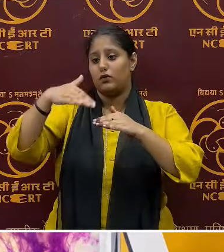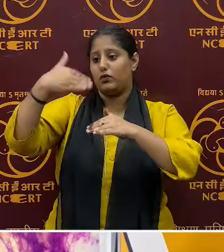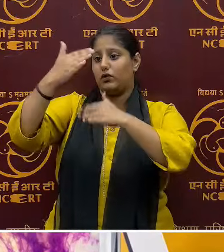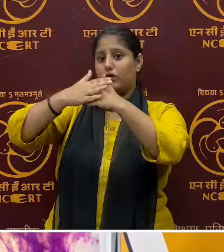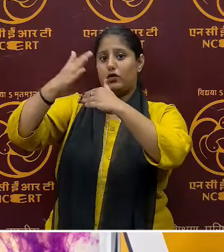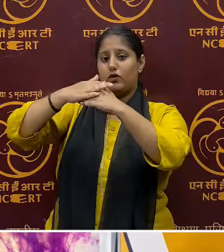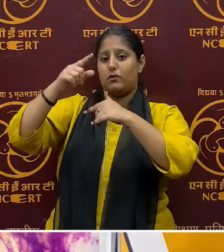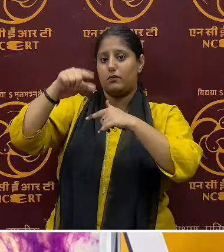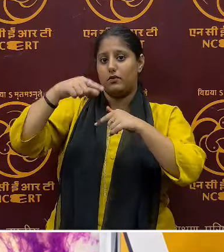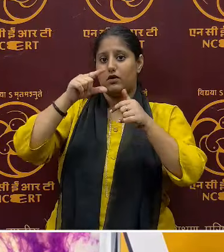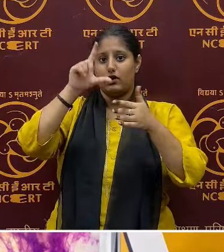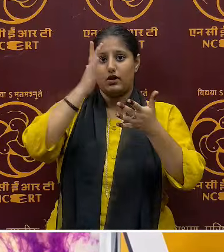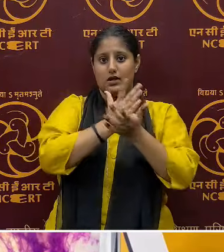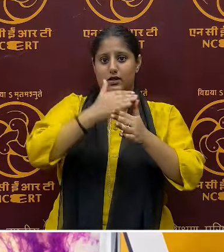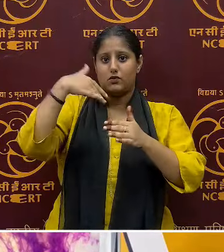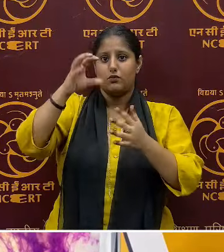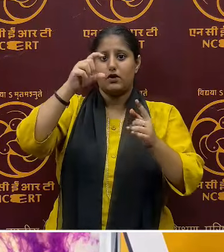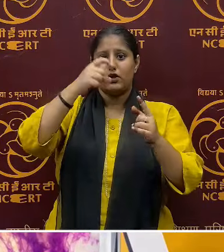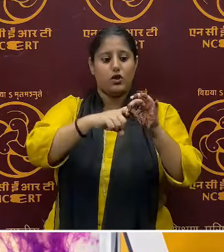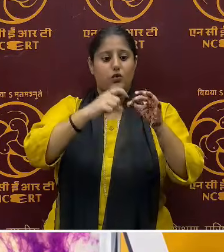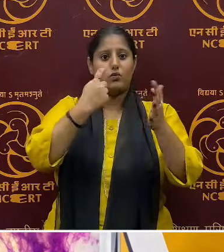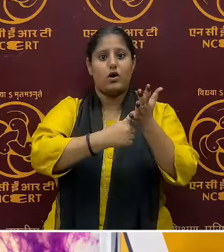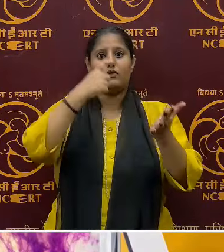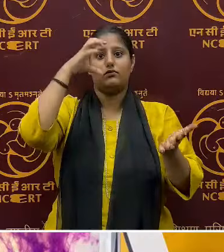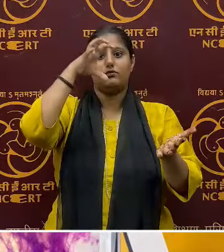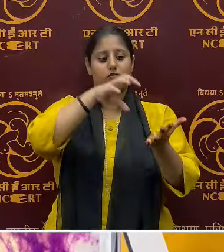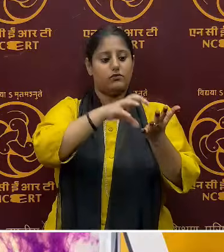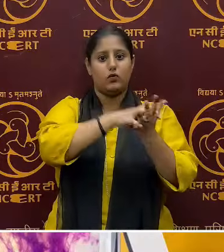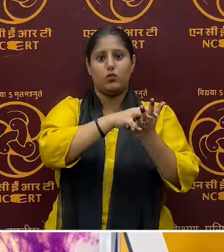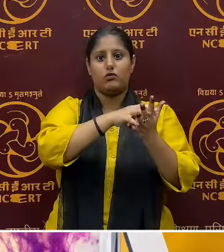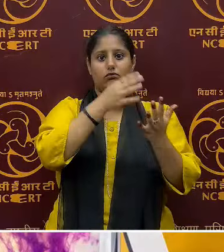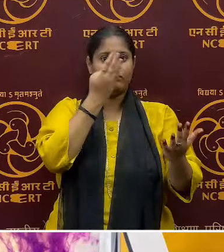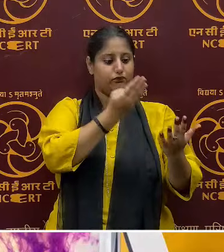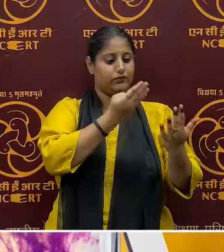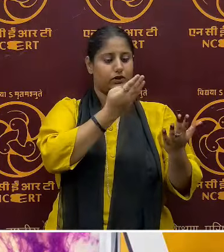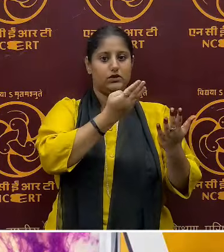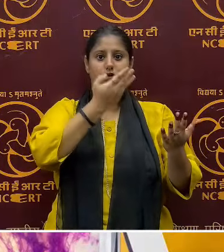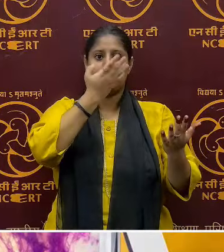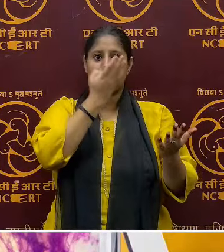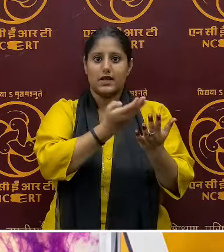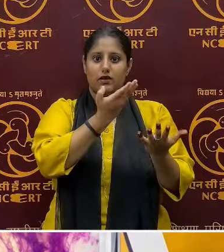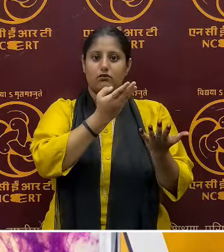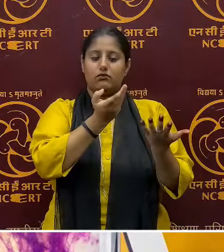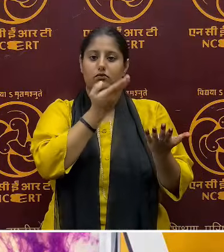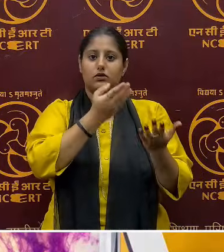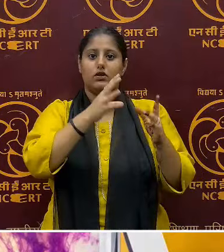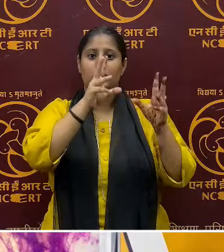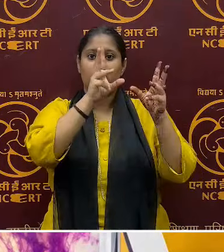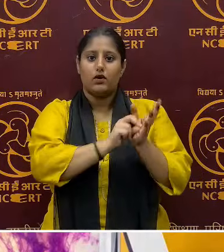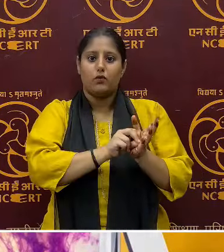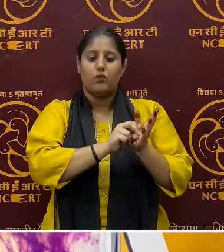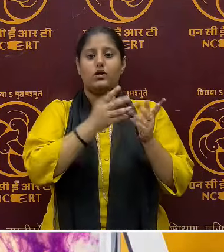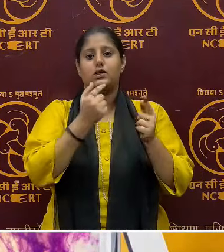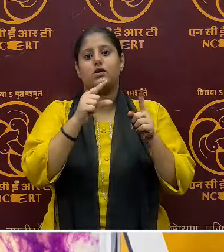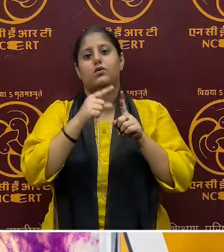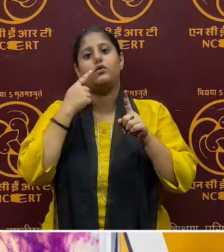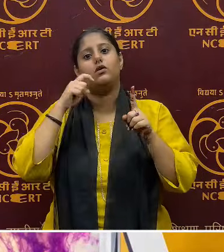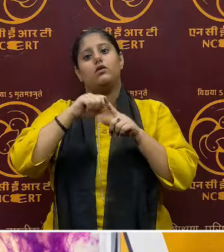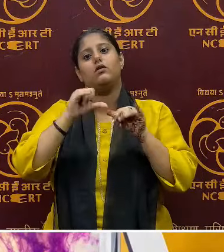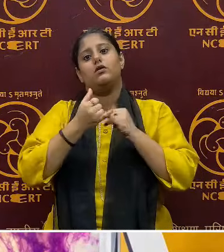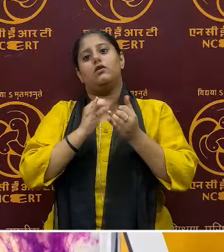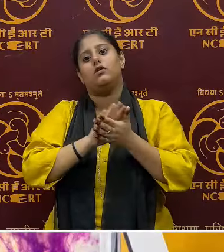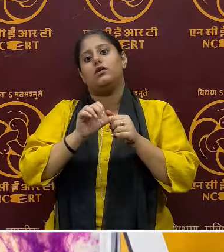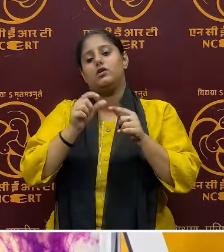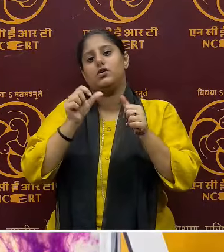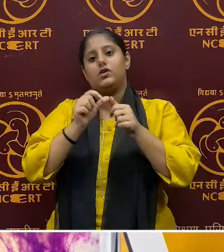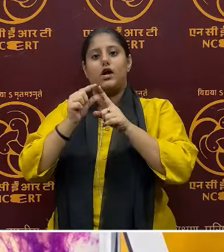every chapter there is a QR code. That's right. So for scan that, you have to download Diksha app on your phones, and Diksha